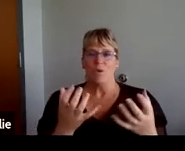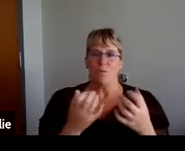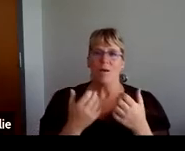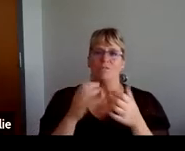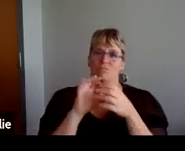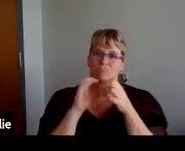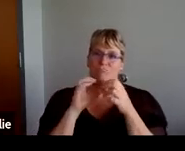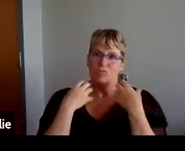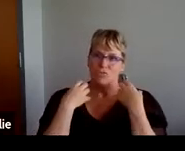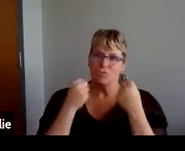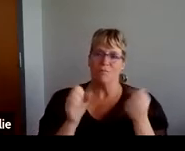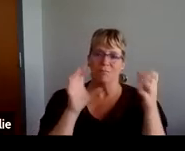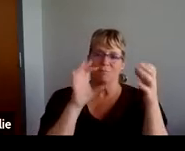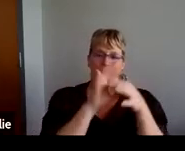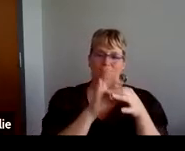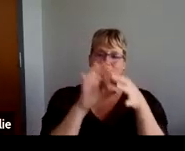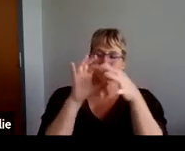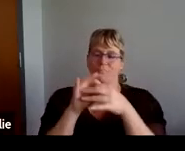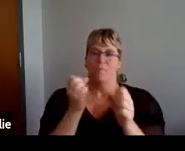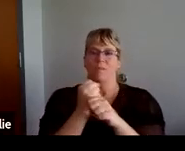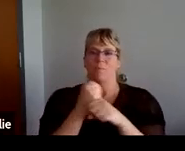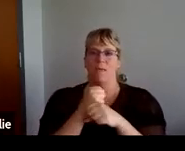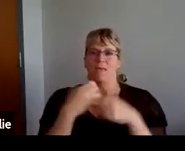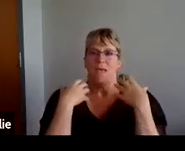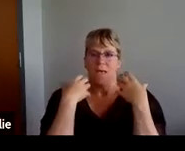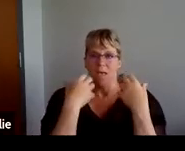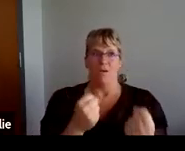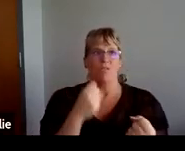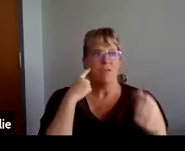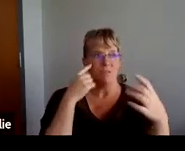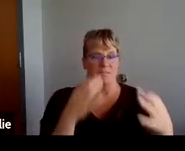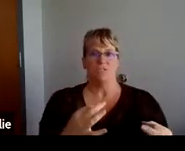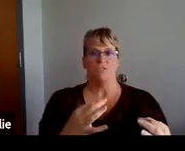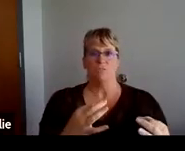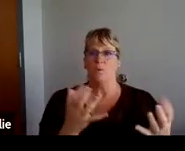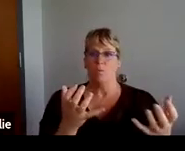connections here and help our patients to make those healthier decisions.